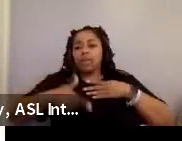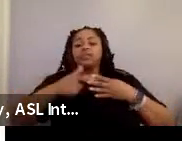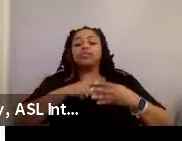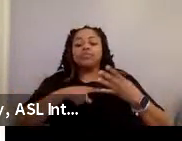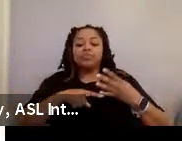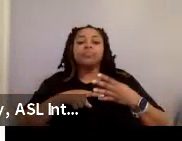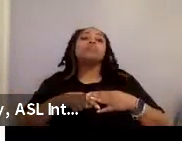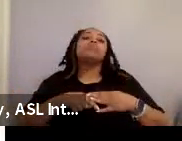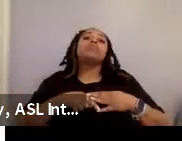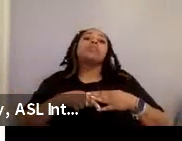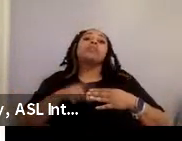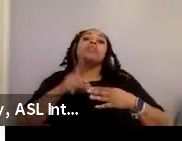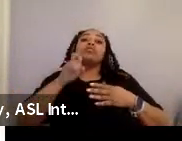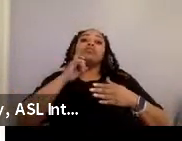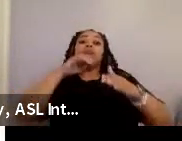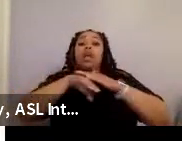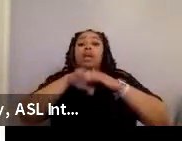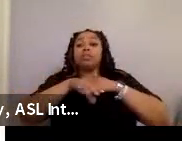Please go to